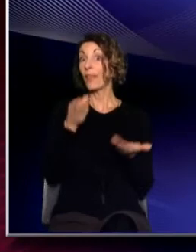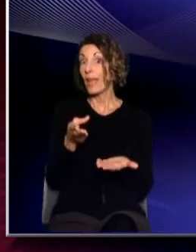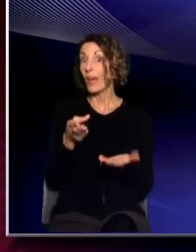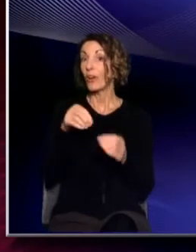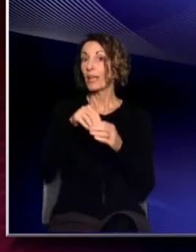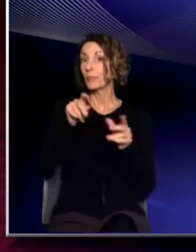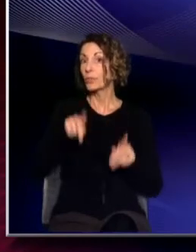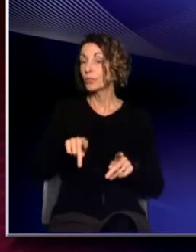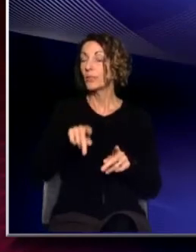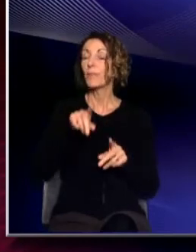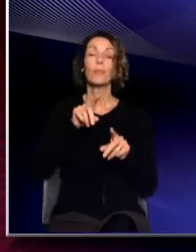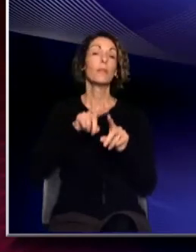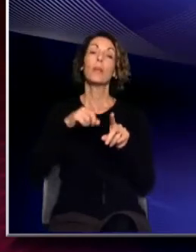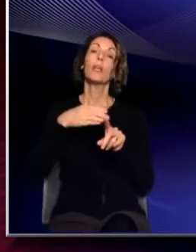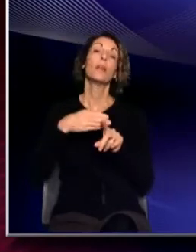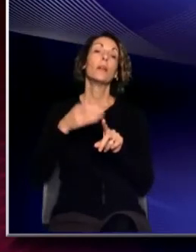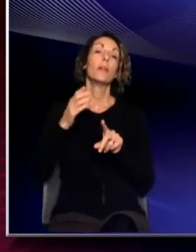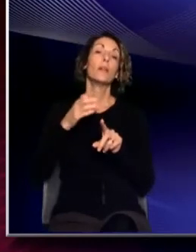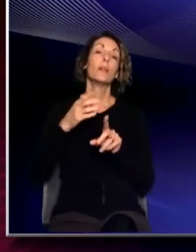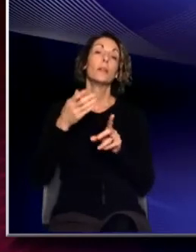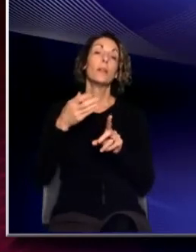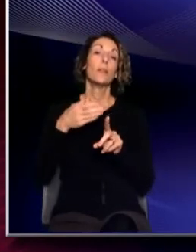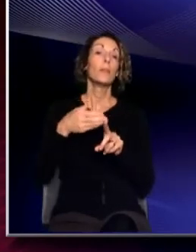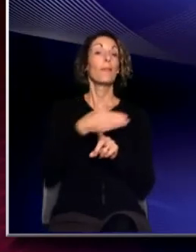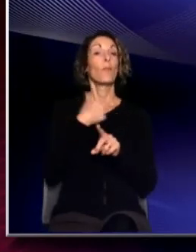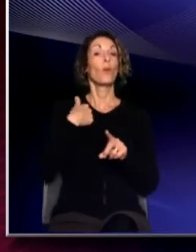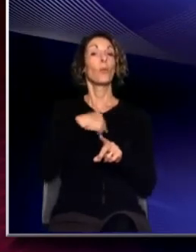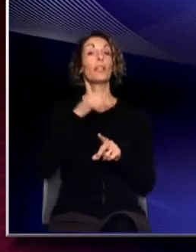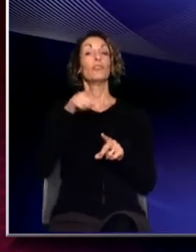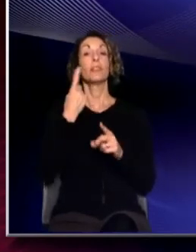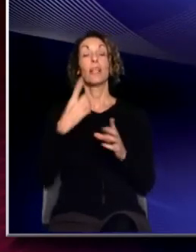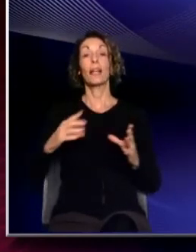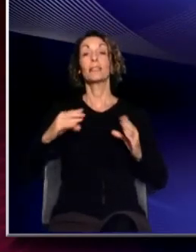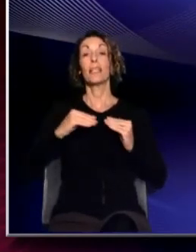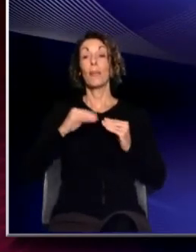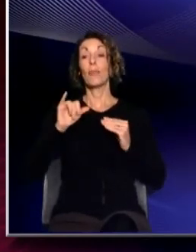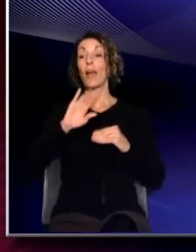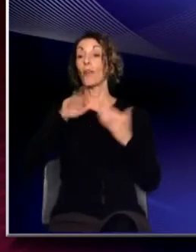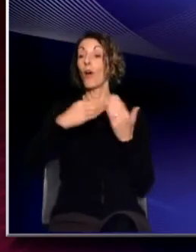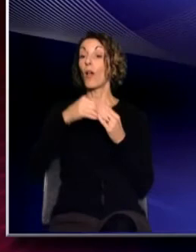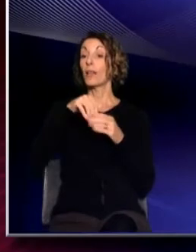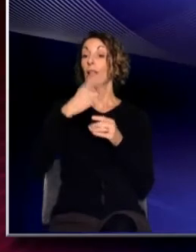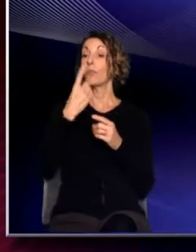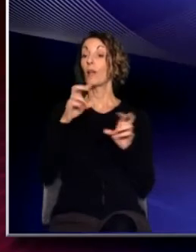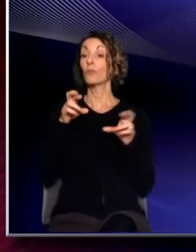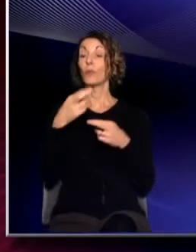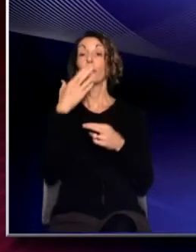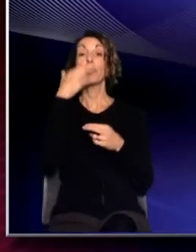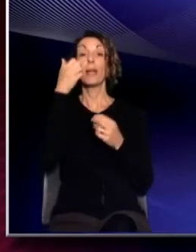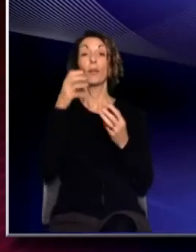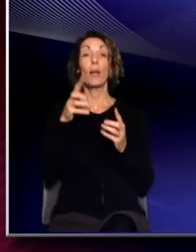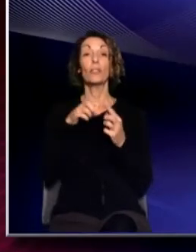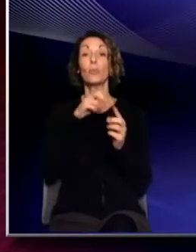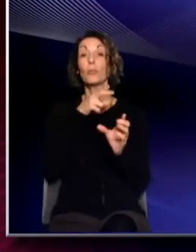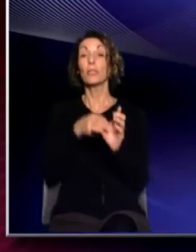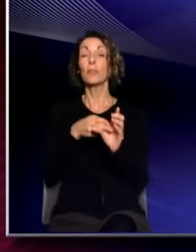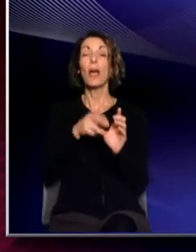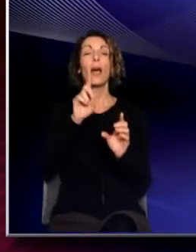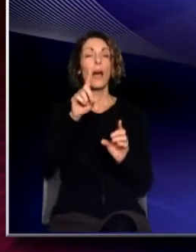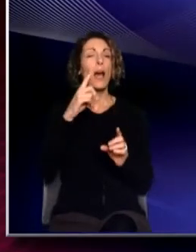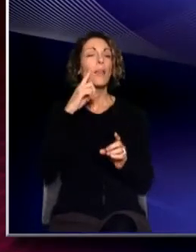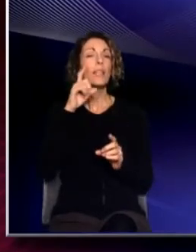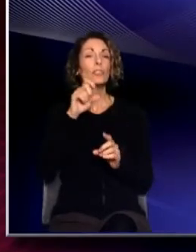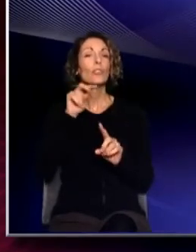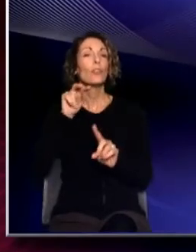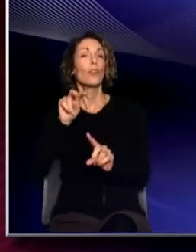before I think we just all kind of accept that being all in one room is a better way to participate. I think there's other things to